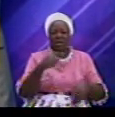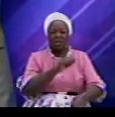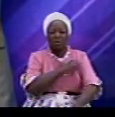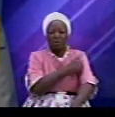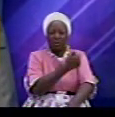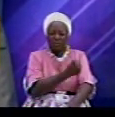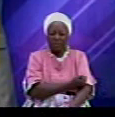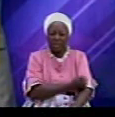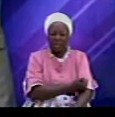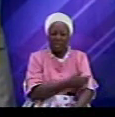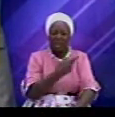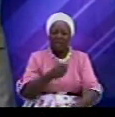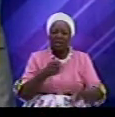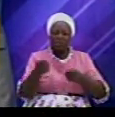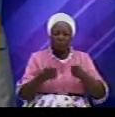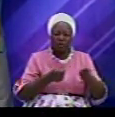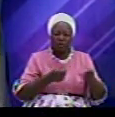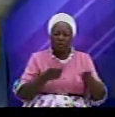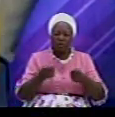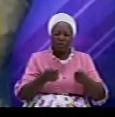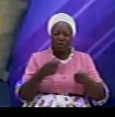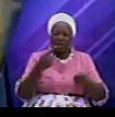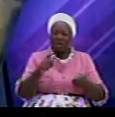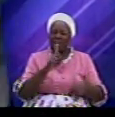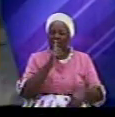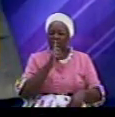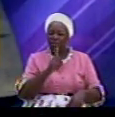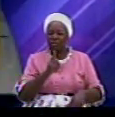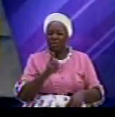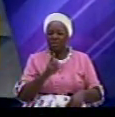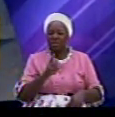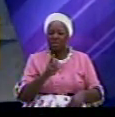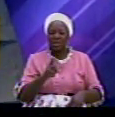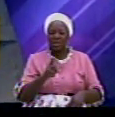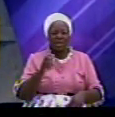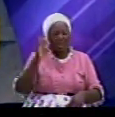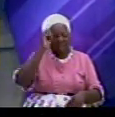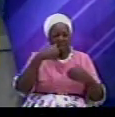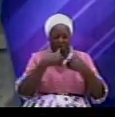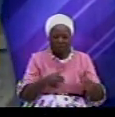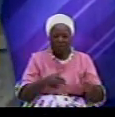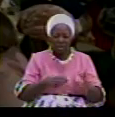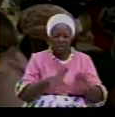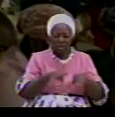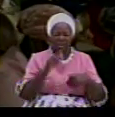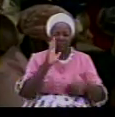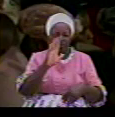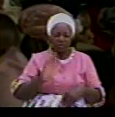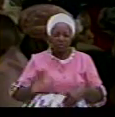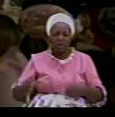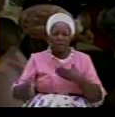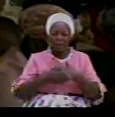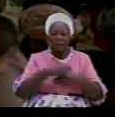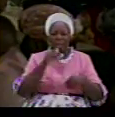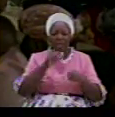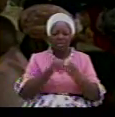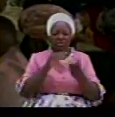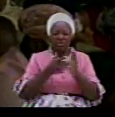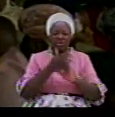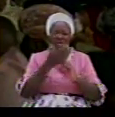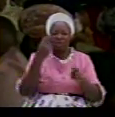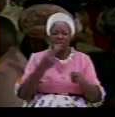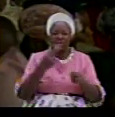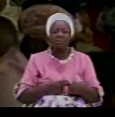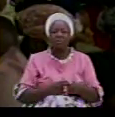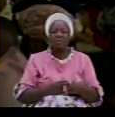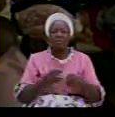the dominion, the assurance he lost. Give your children back in Jesus' name. Thank